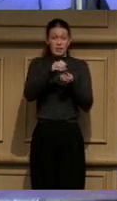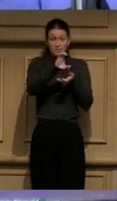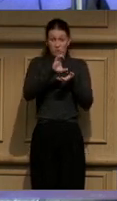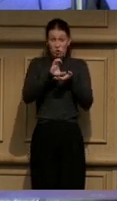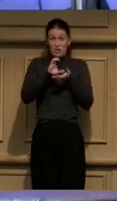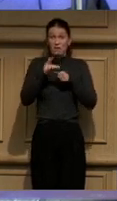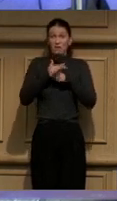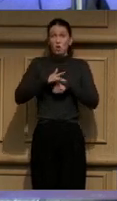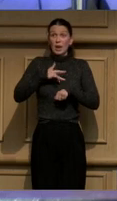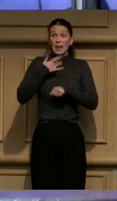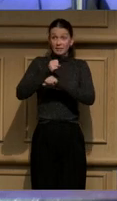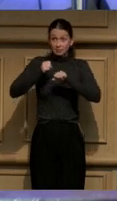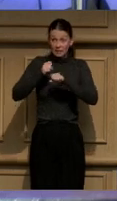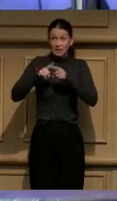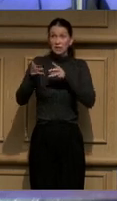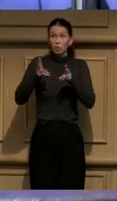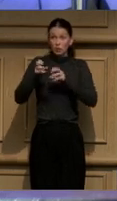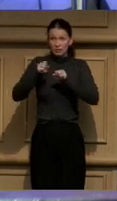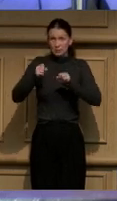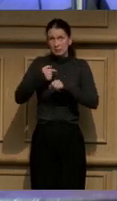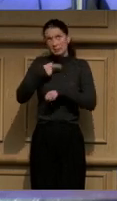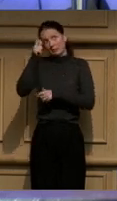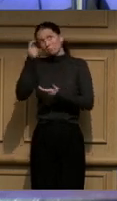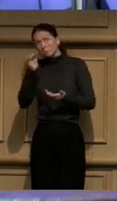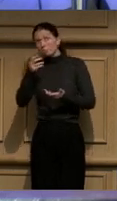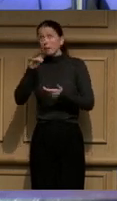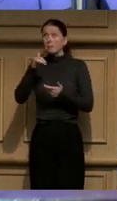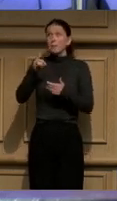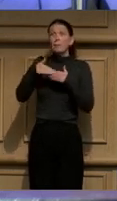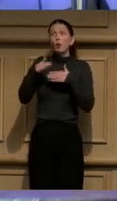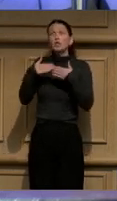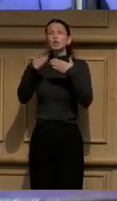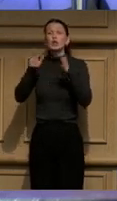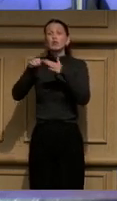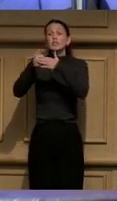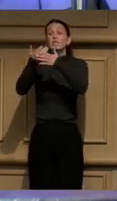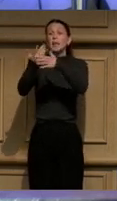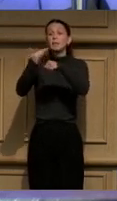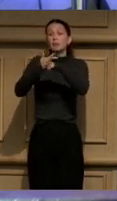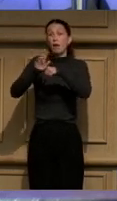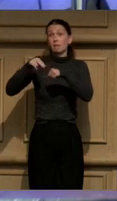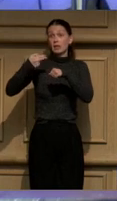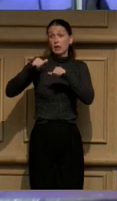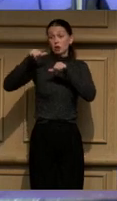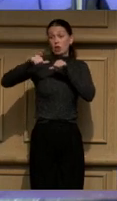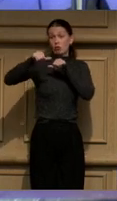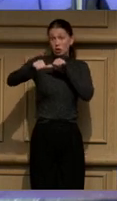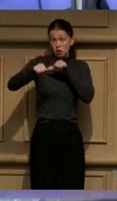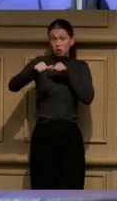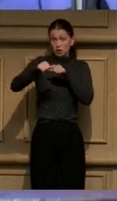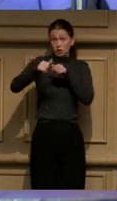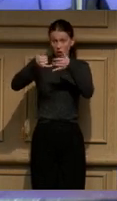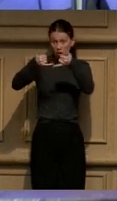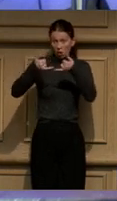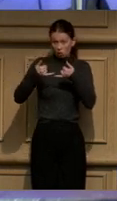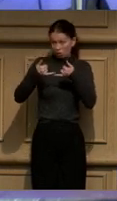more general evolution of the next generation over the 7 or 8 years that it's existed, that it's more